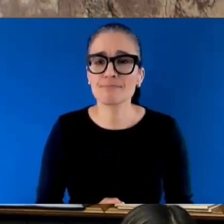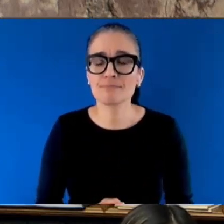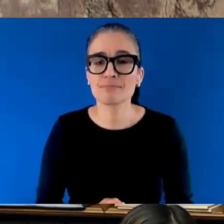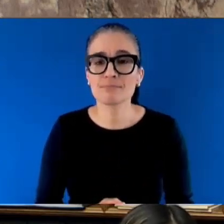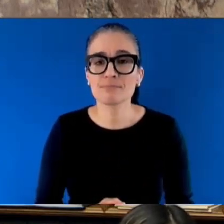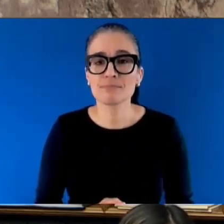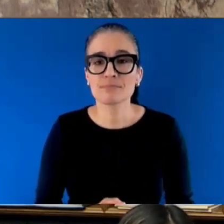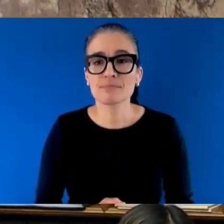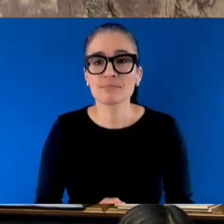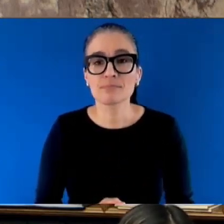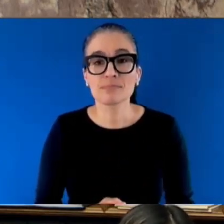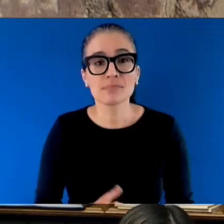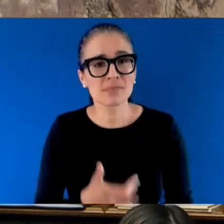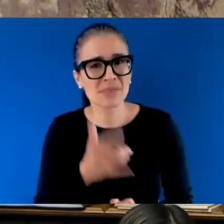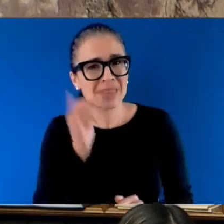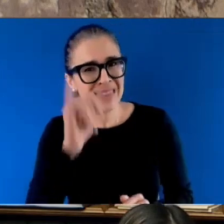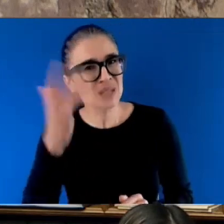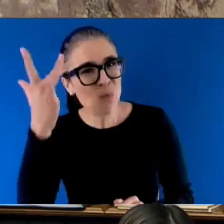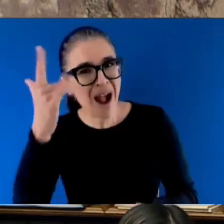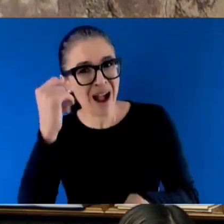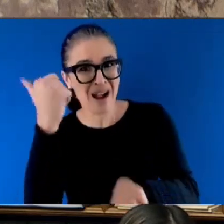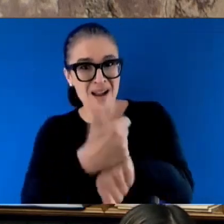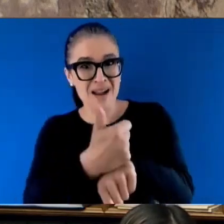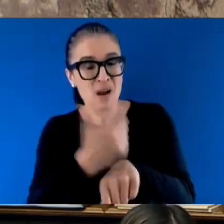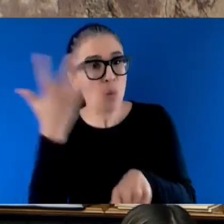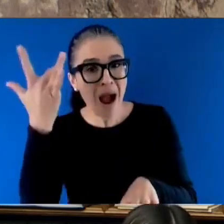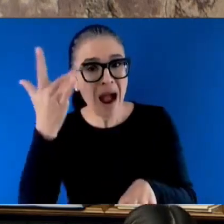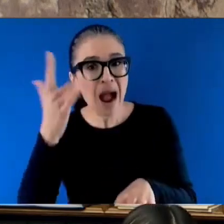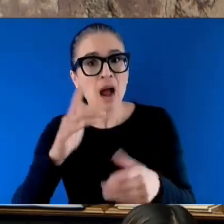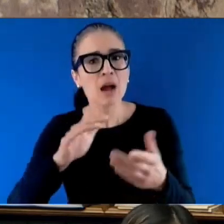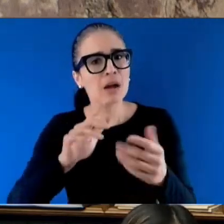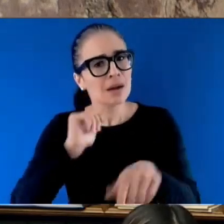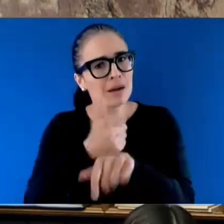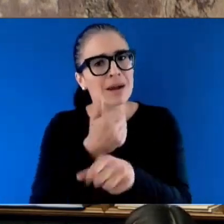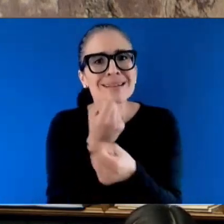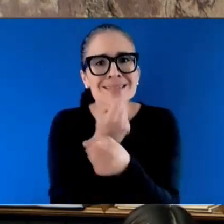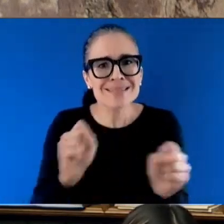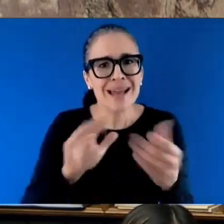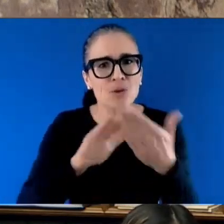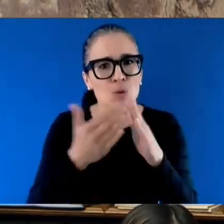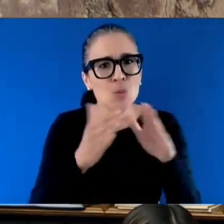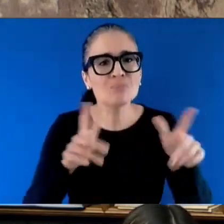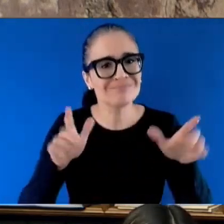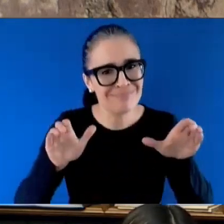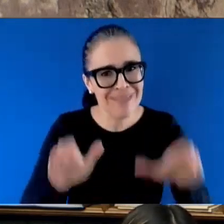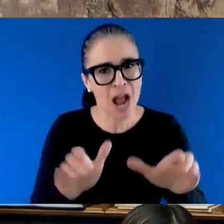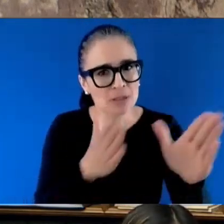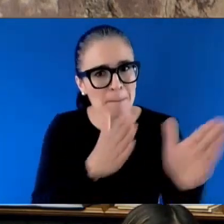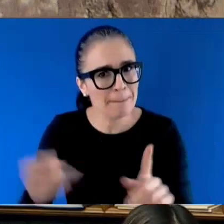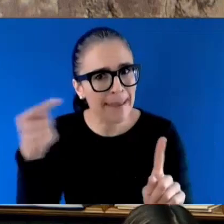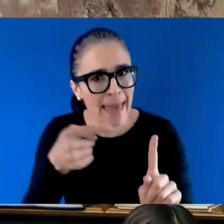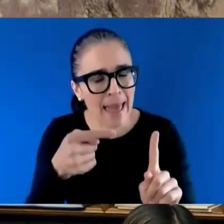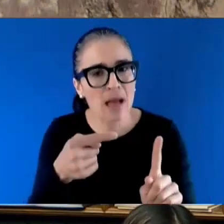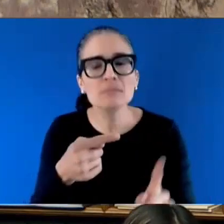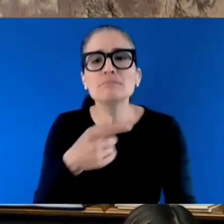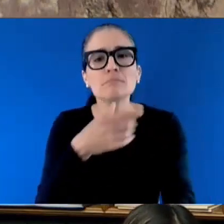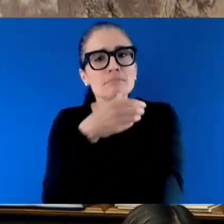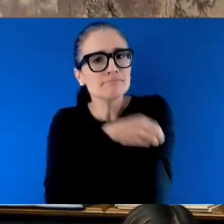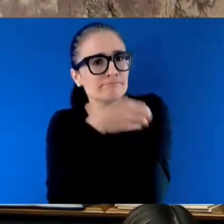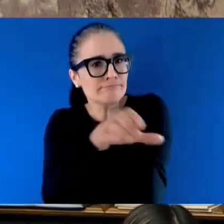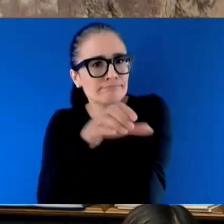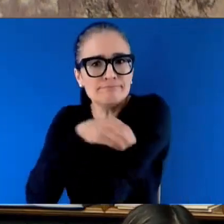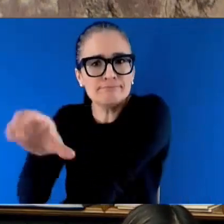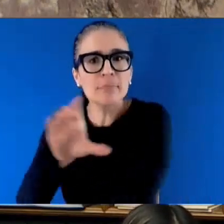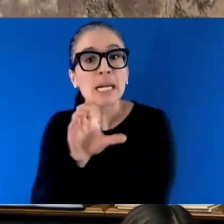additional resources to police to be able to combat and fight drug trafficking, Honourable Speaker, in this province. That's what we're going to continue to do,